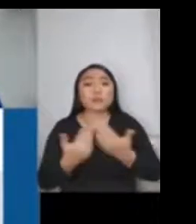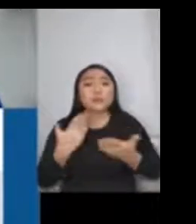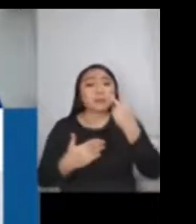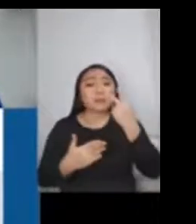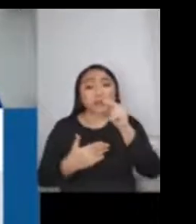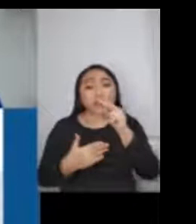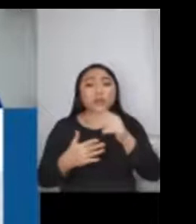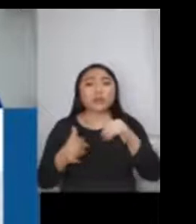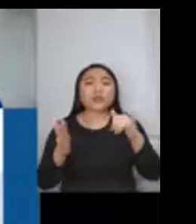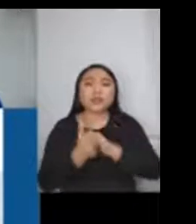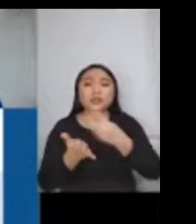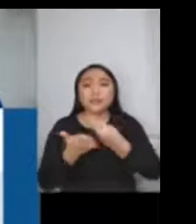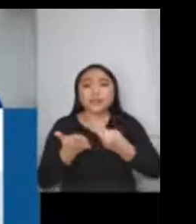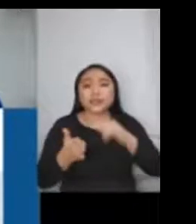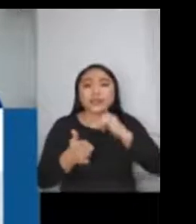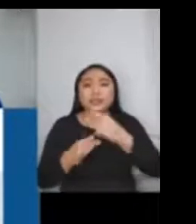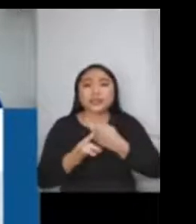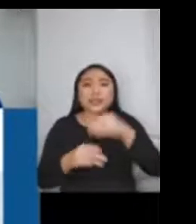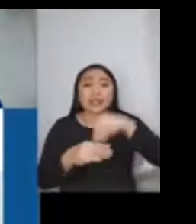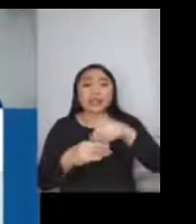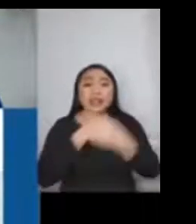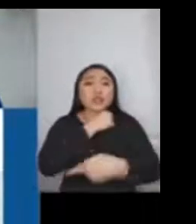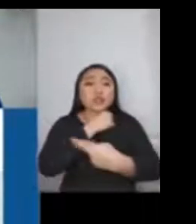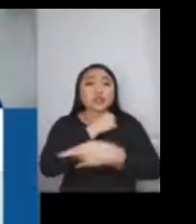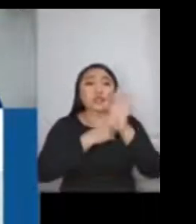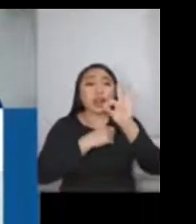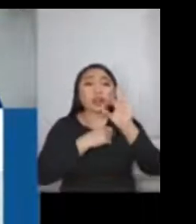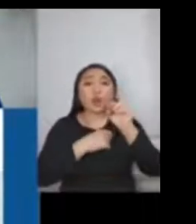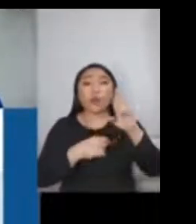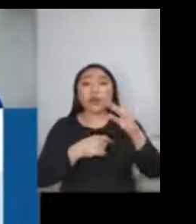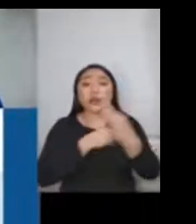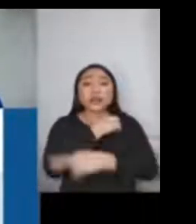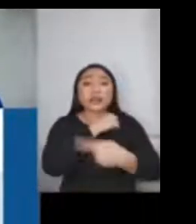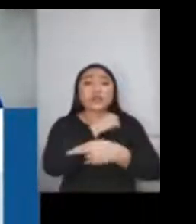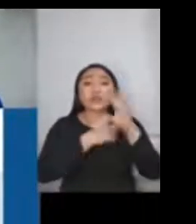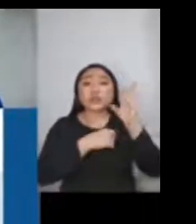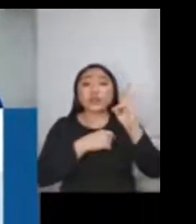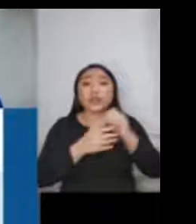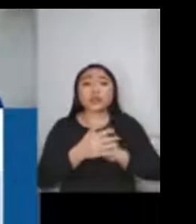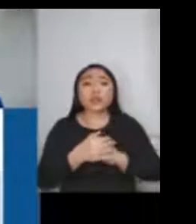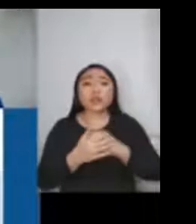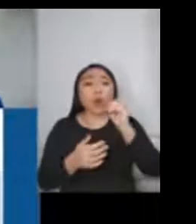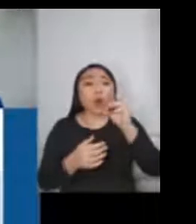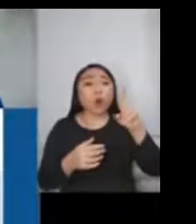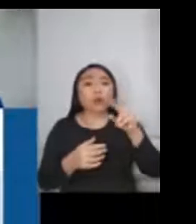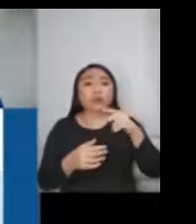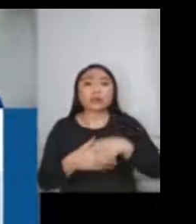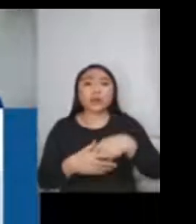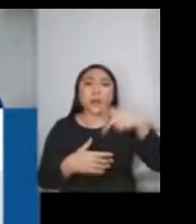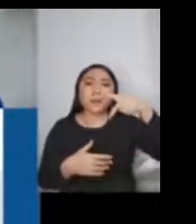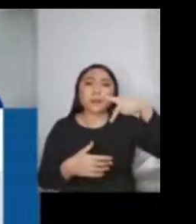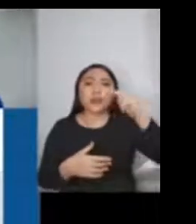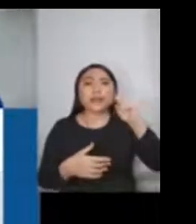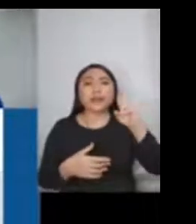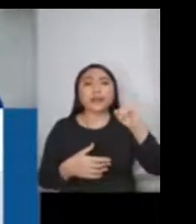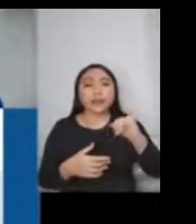you might find here that the material is located in Region 9, in Region 7, in NRCP,